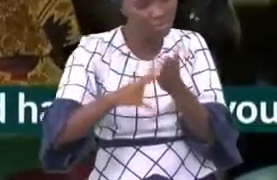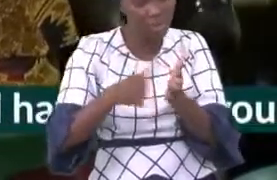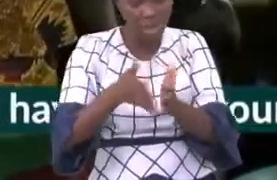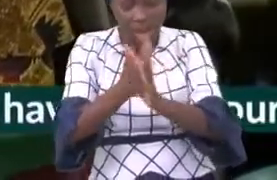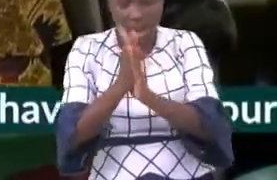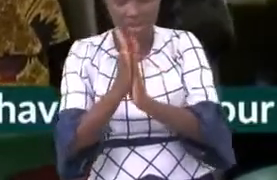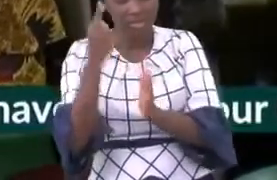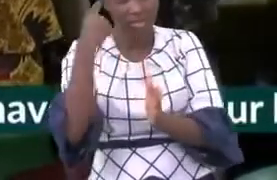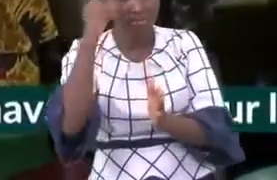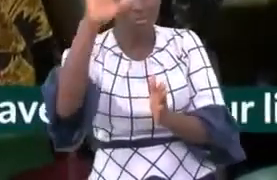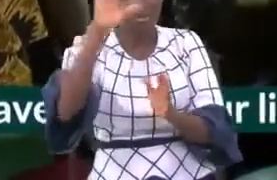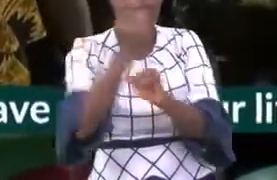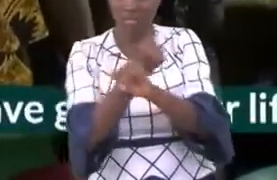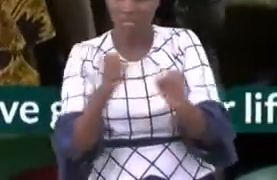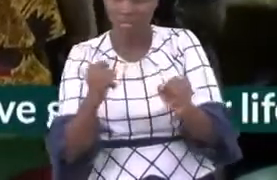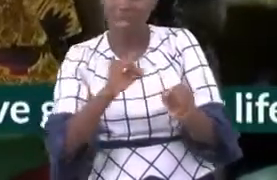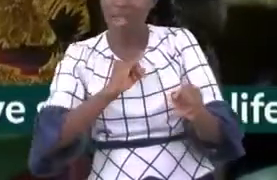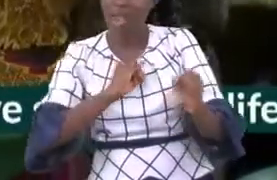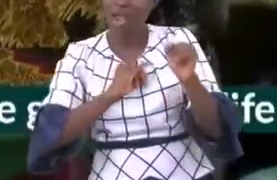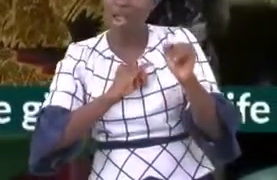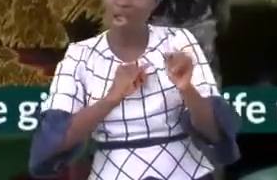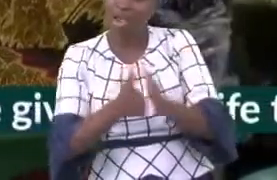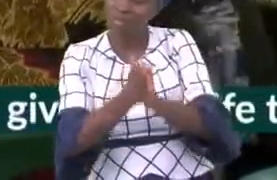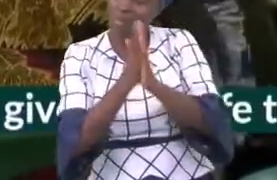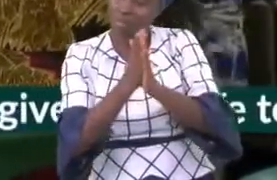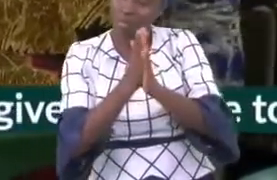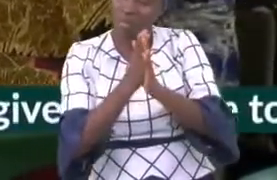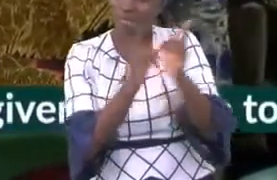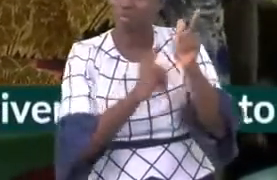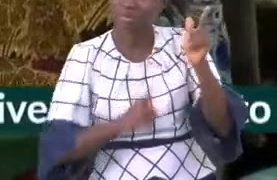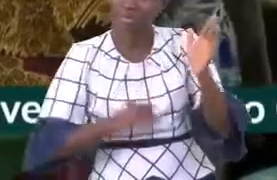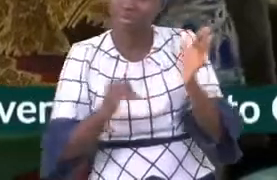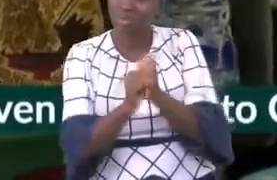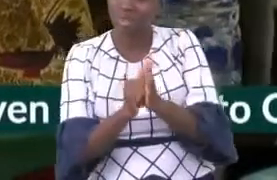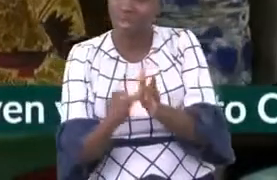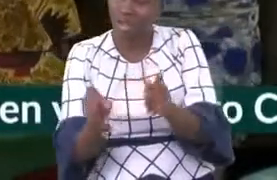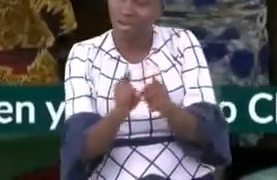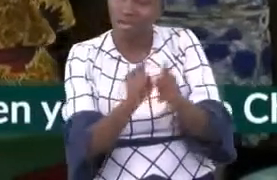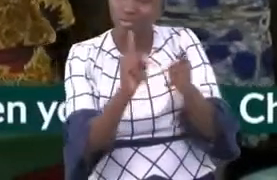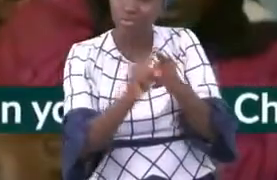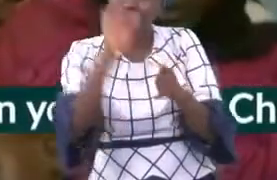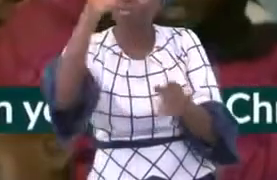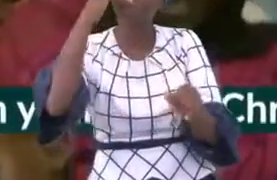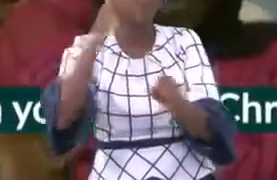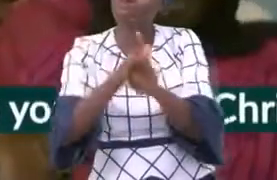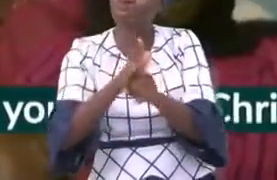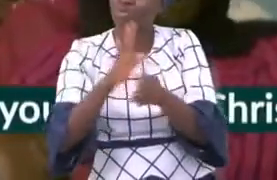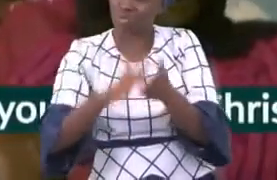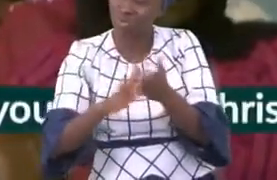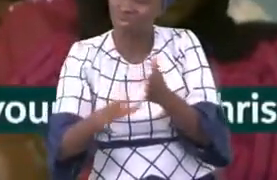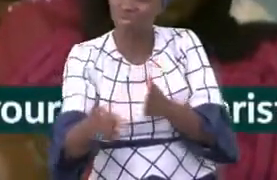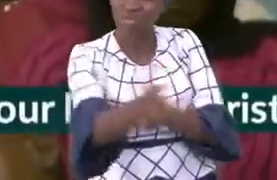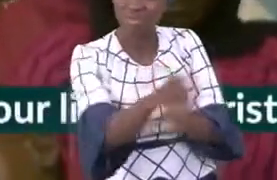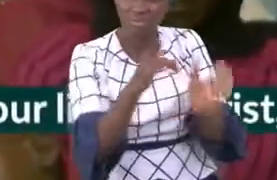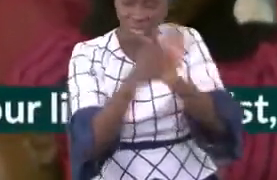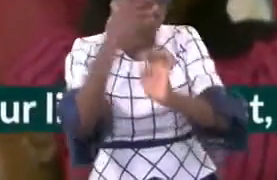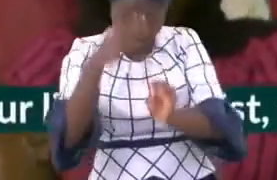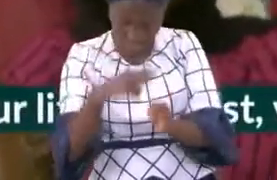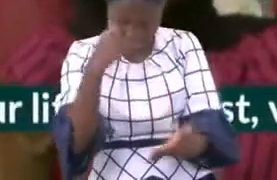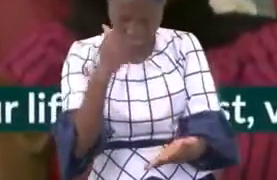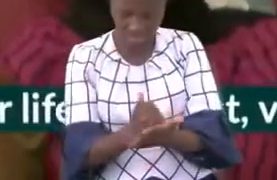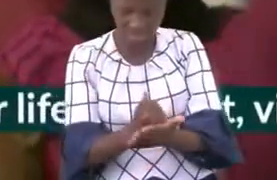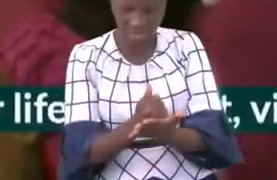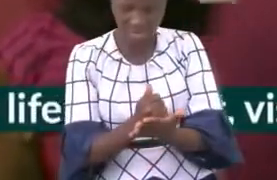to your promise, forgive them in Jesus' name. Lord, I pray that you give them